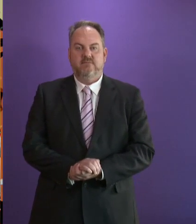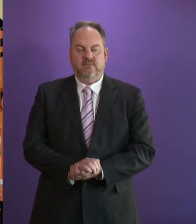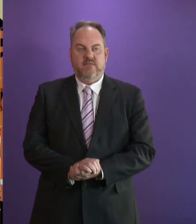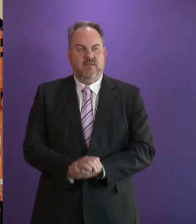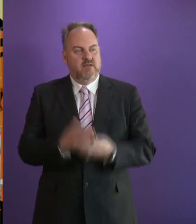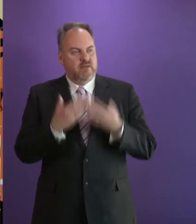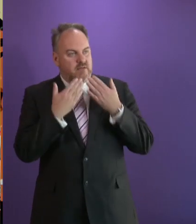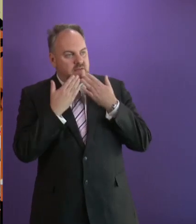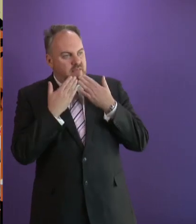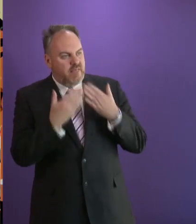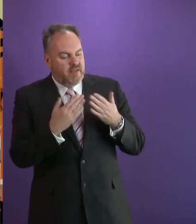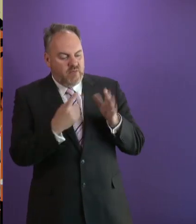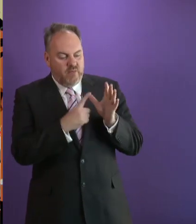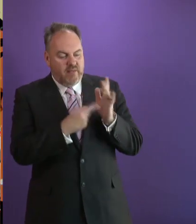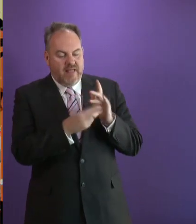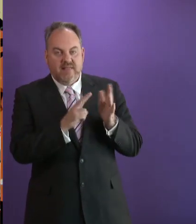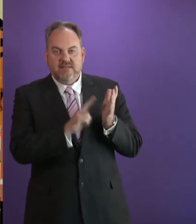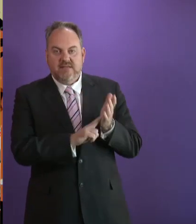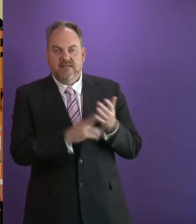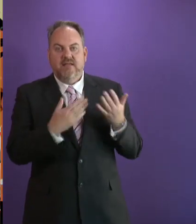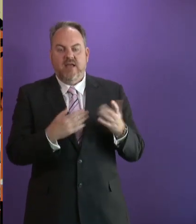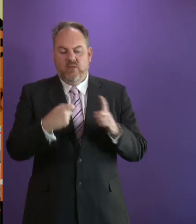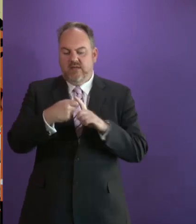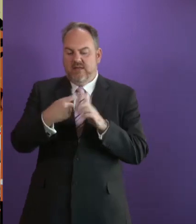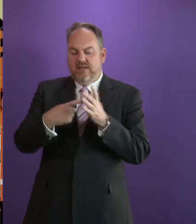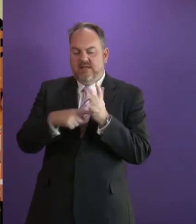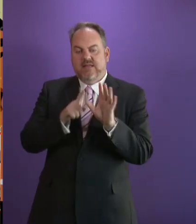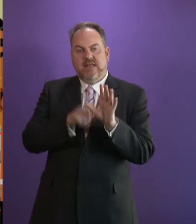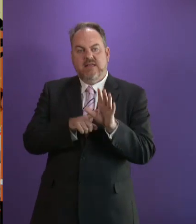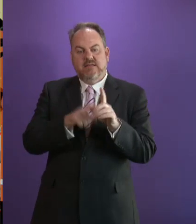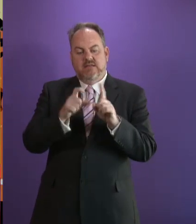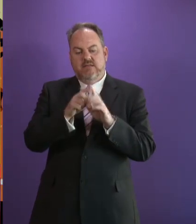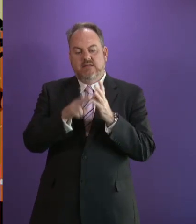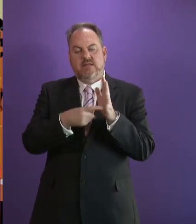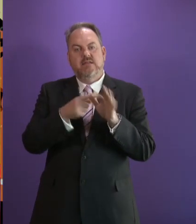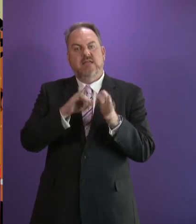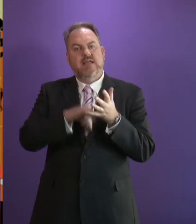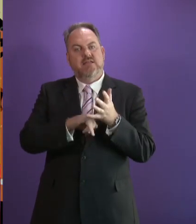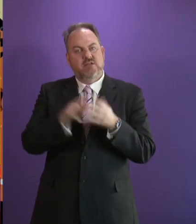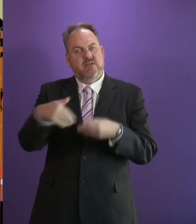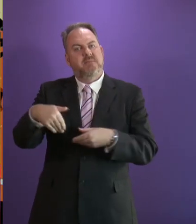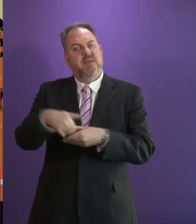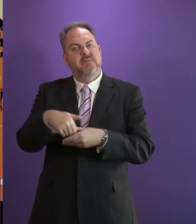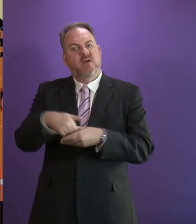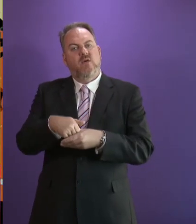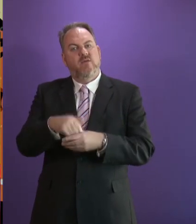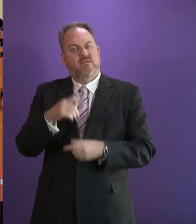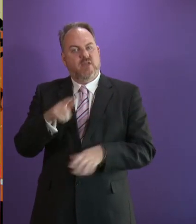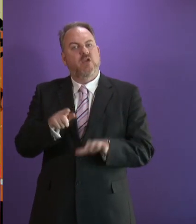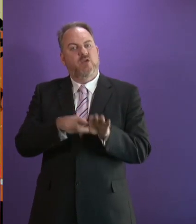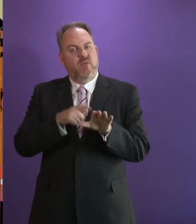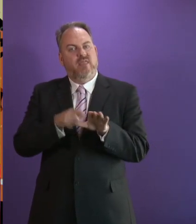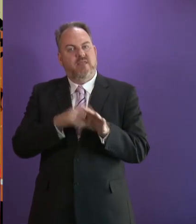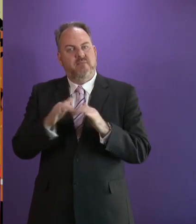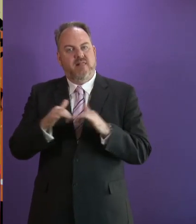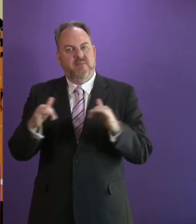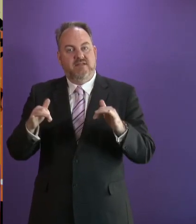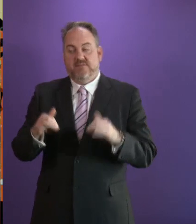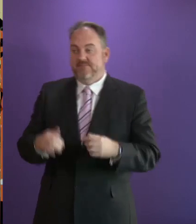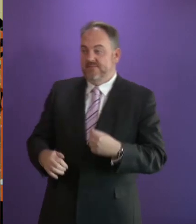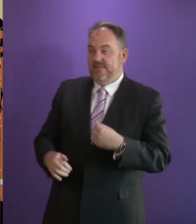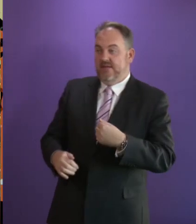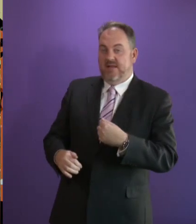Thank you very much, Alison. Now, Katie Dundas is a member of the Scottish Youth Parliament. Please, Katie. Thank you. I represent